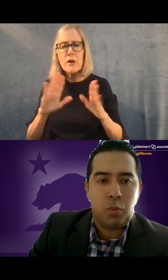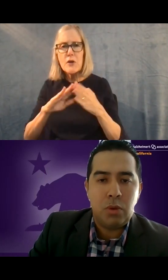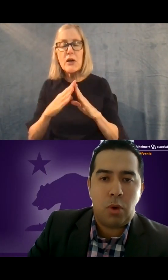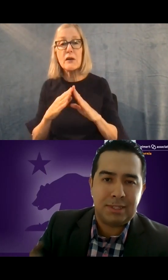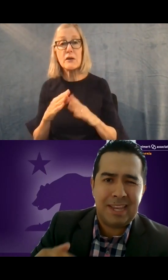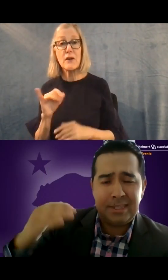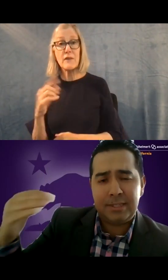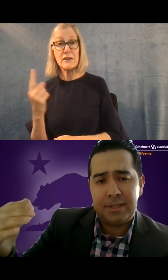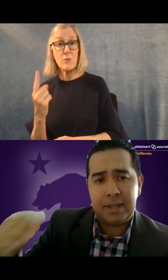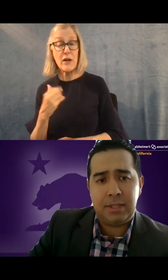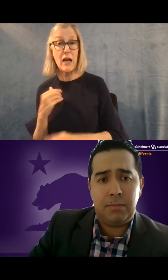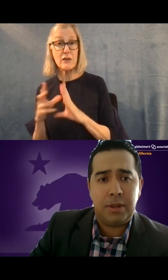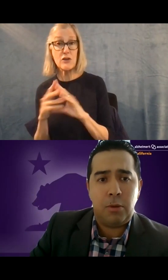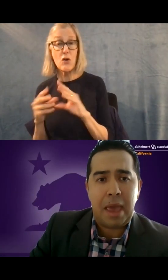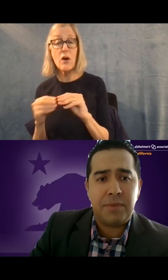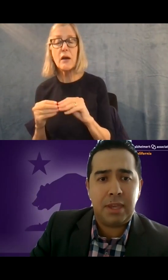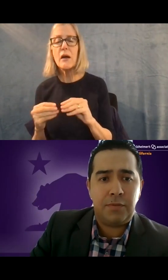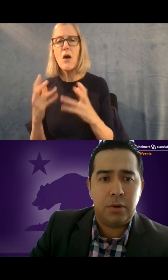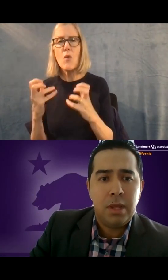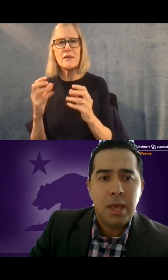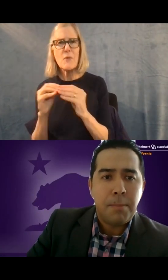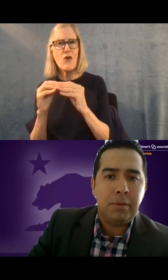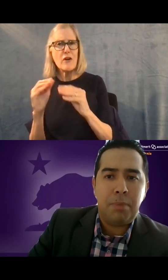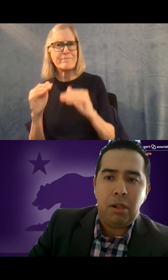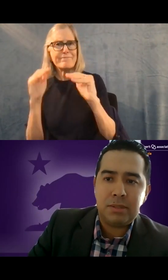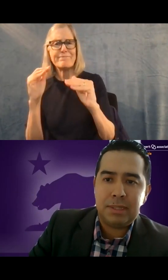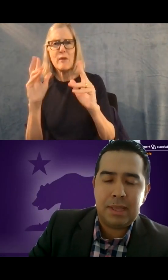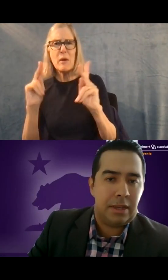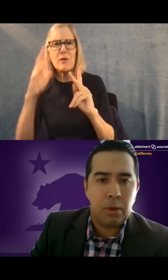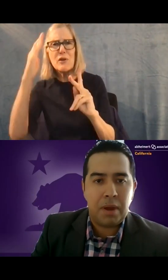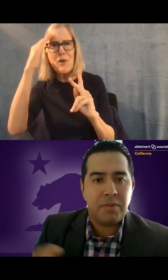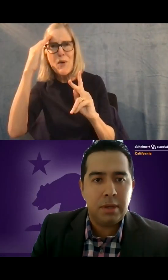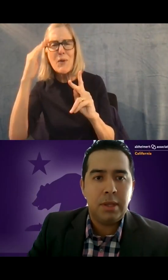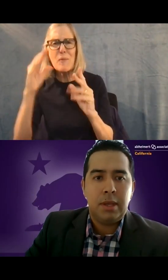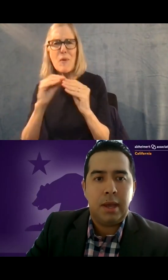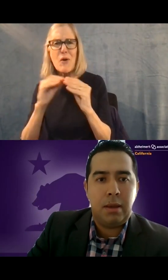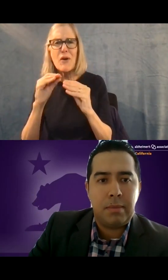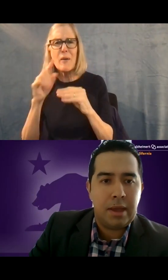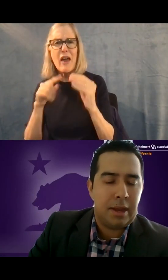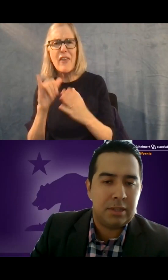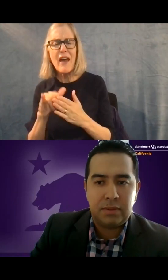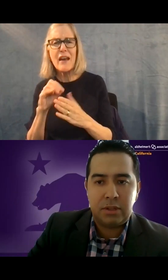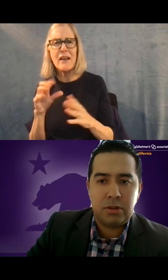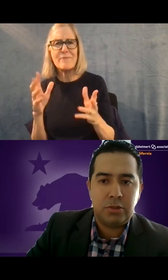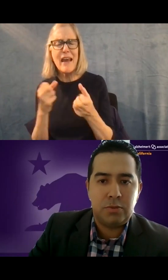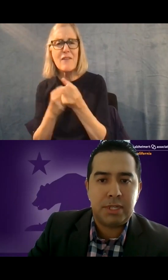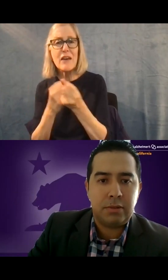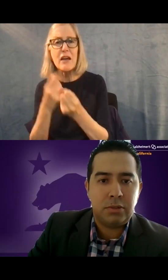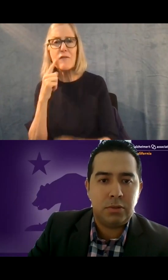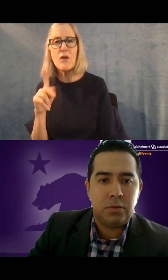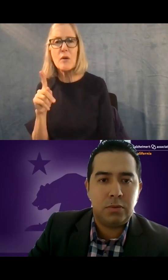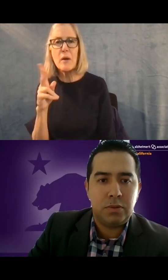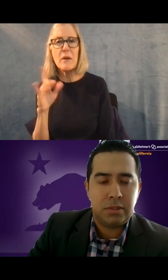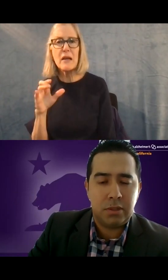and really wants to take this to the next level to help advocate for public policy that can help everyone, I definitely encourage you to reach